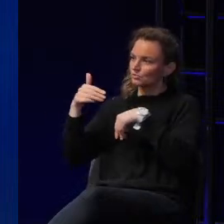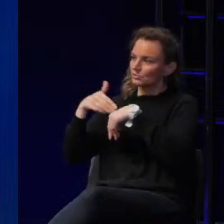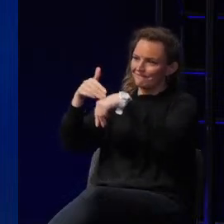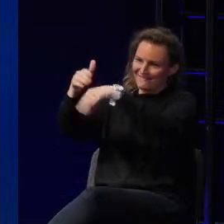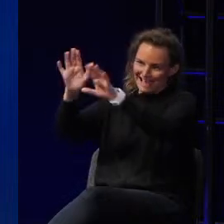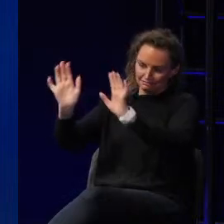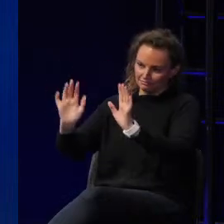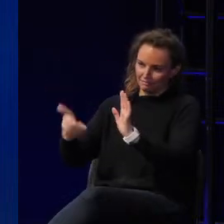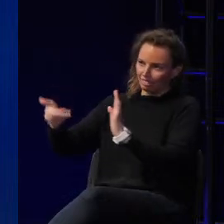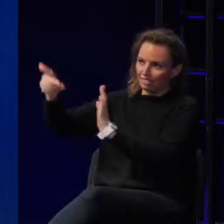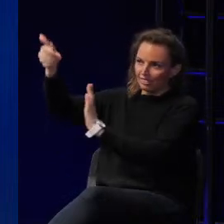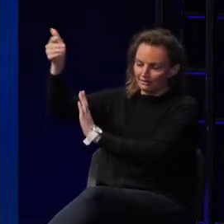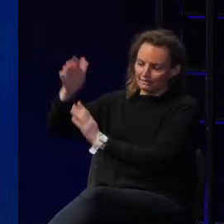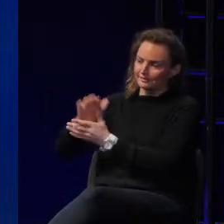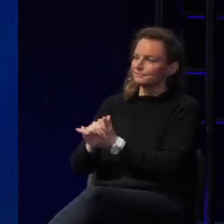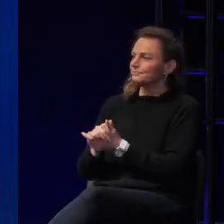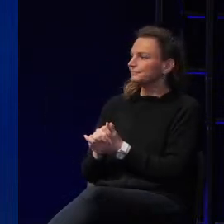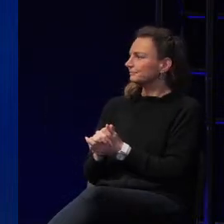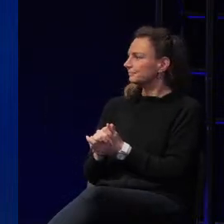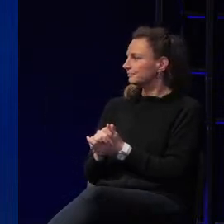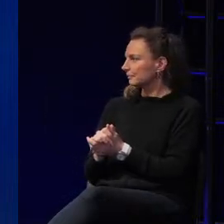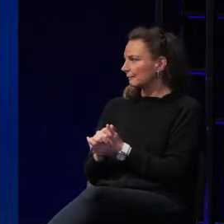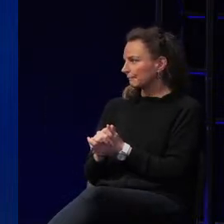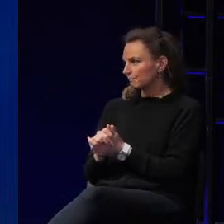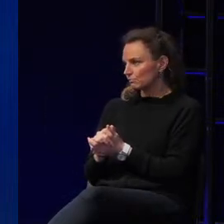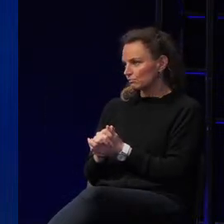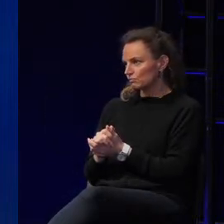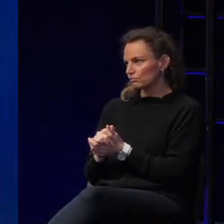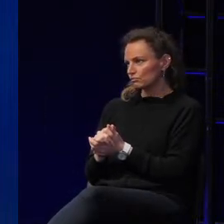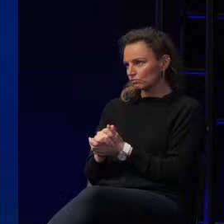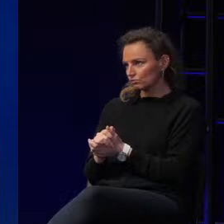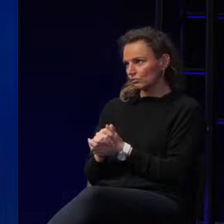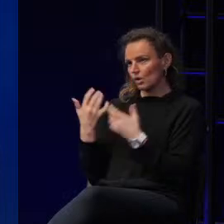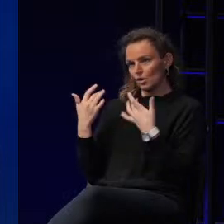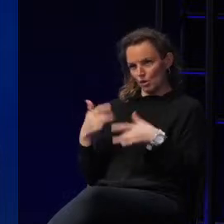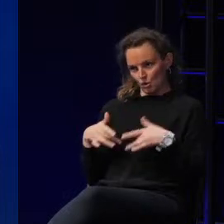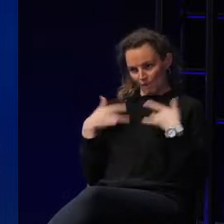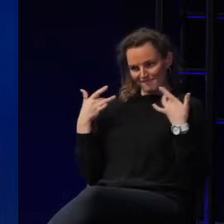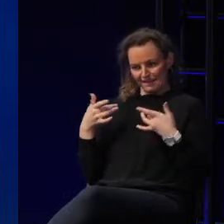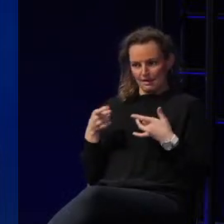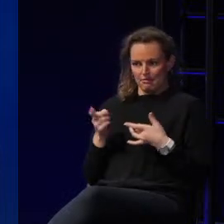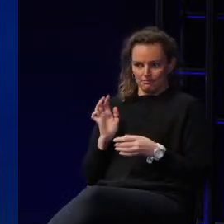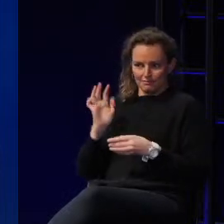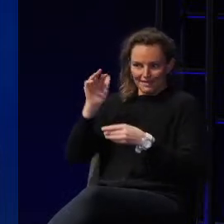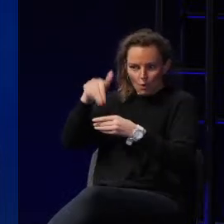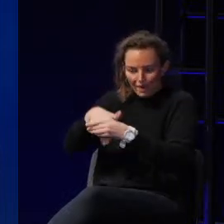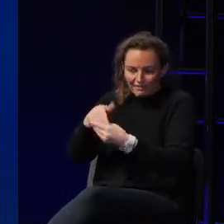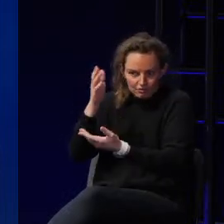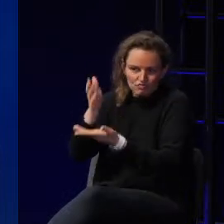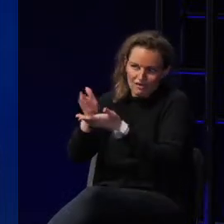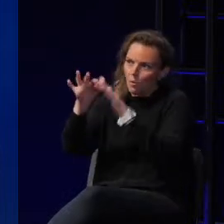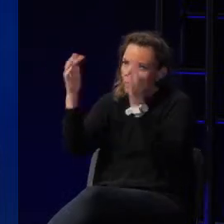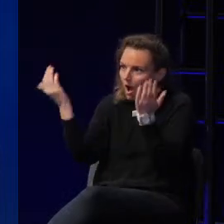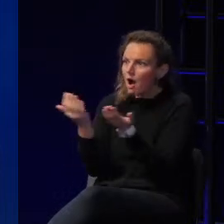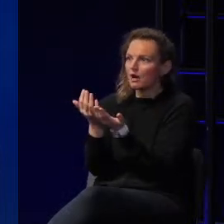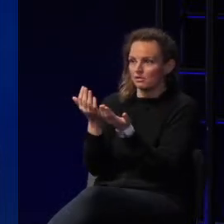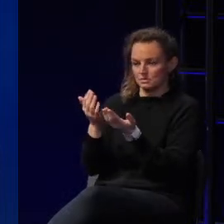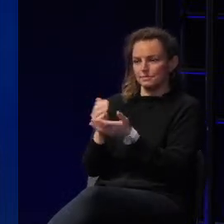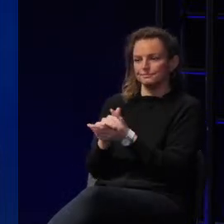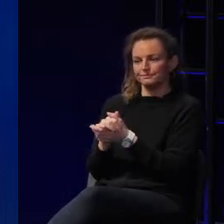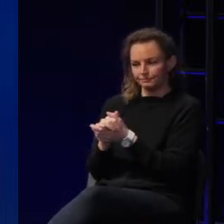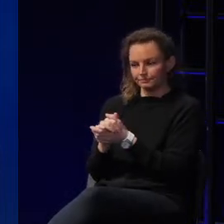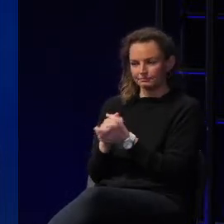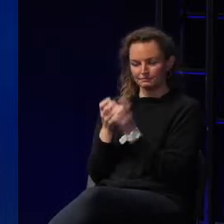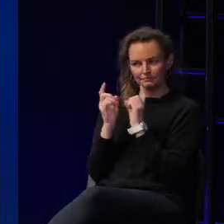of technique that came about. You know, you're feeling that you're in a real world. And